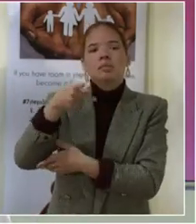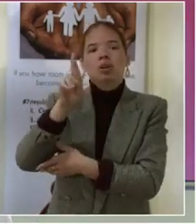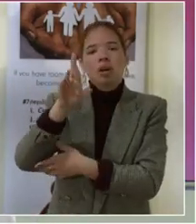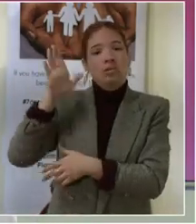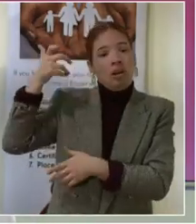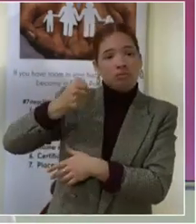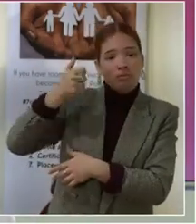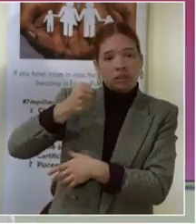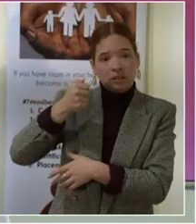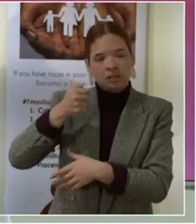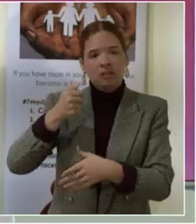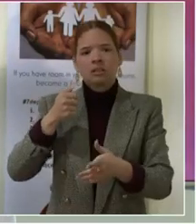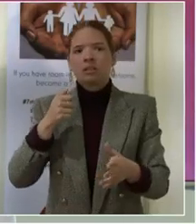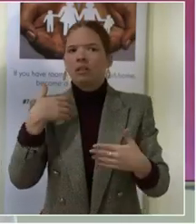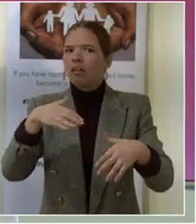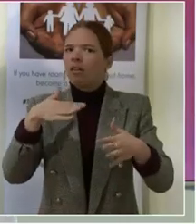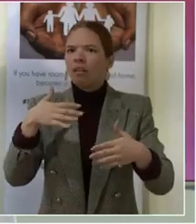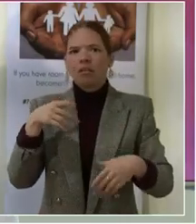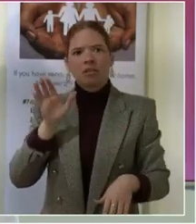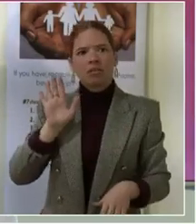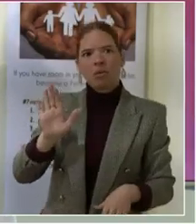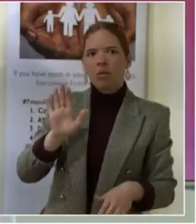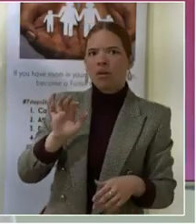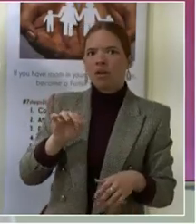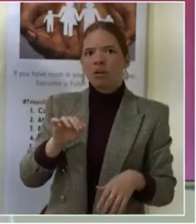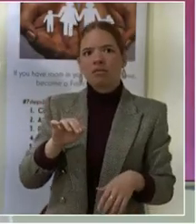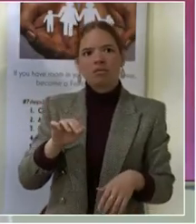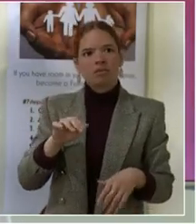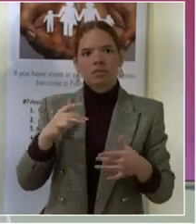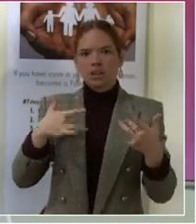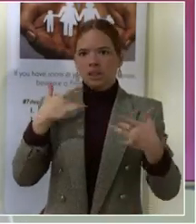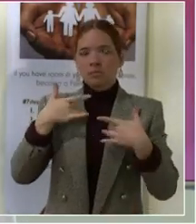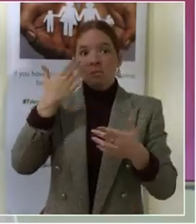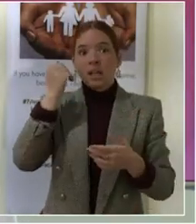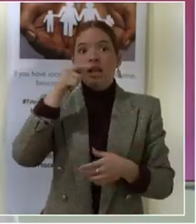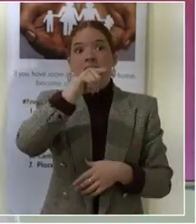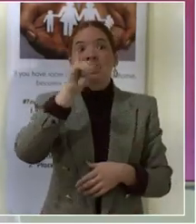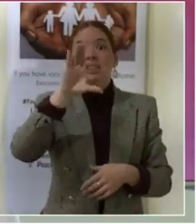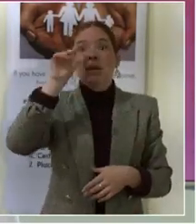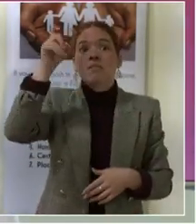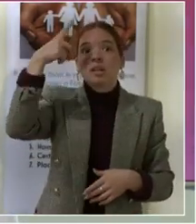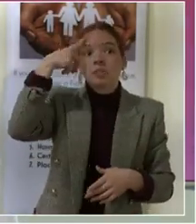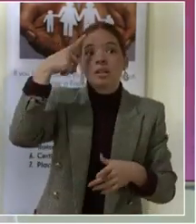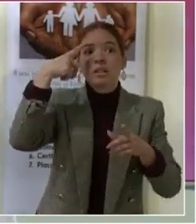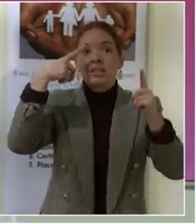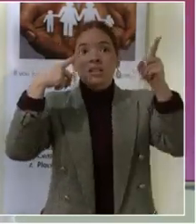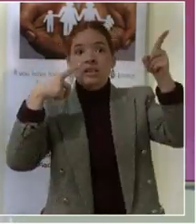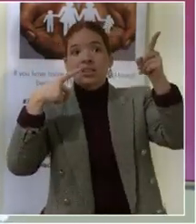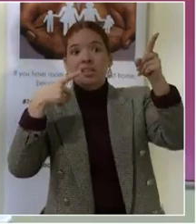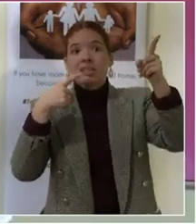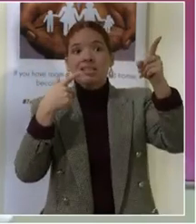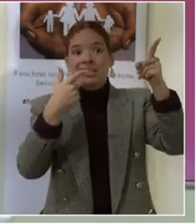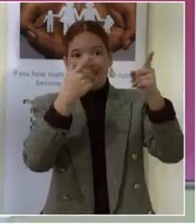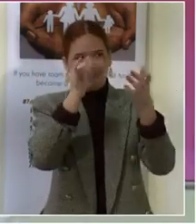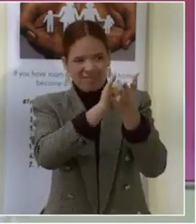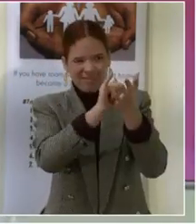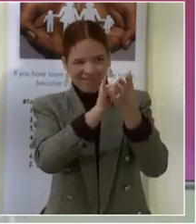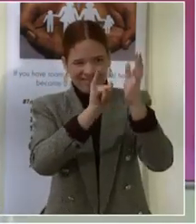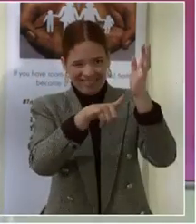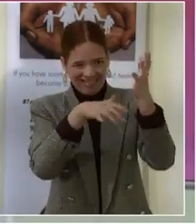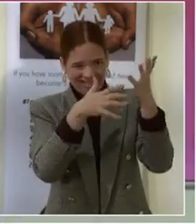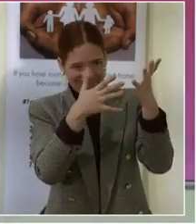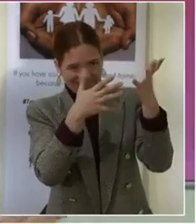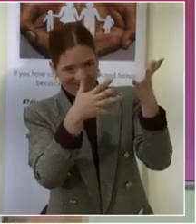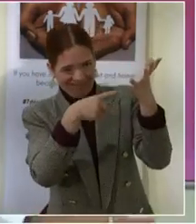not have the answers to everything. We know that we need our community to partner, and our community grants for Building Blocks, for